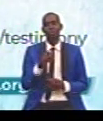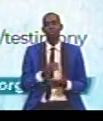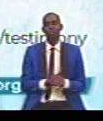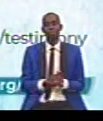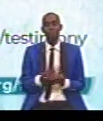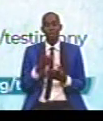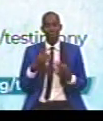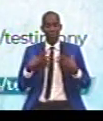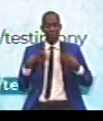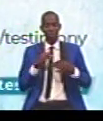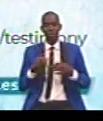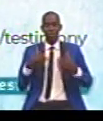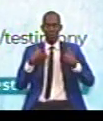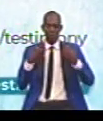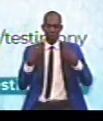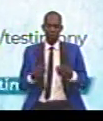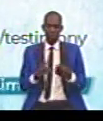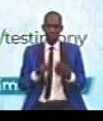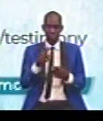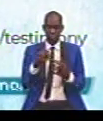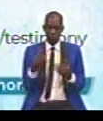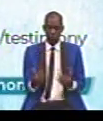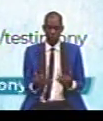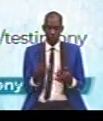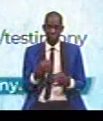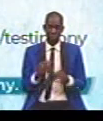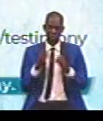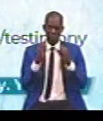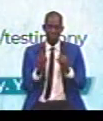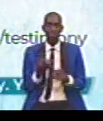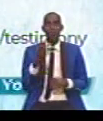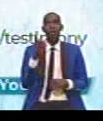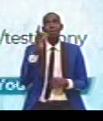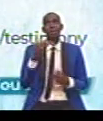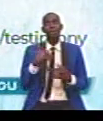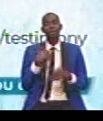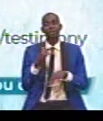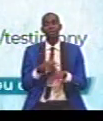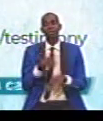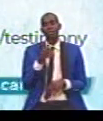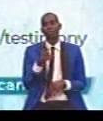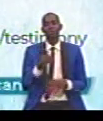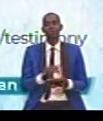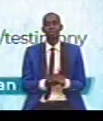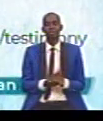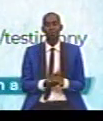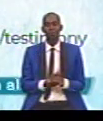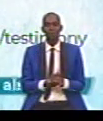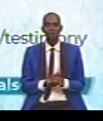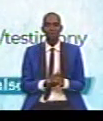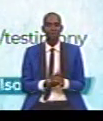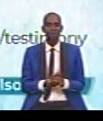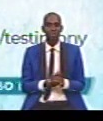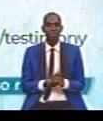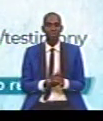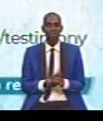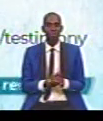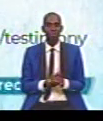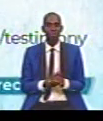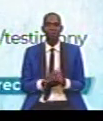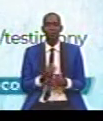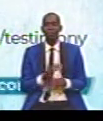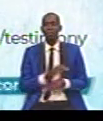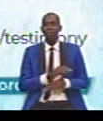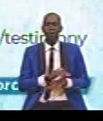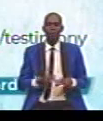Healing has taken place already. The power of God has touched you. That yoke is already broken. Don't say, I will